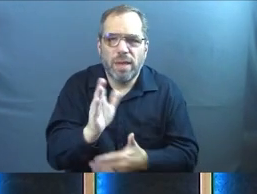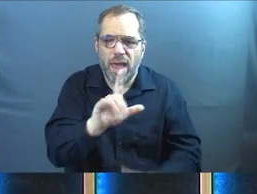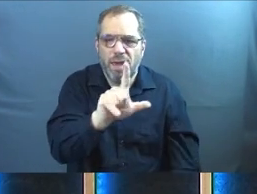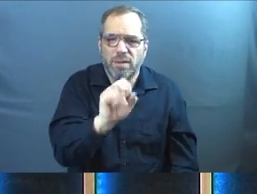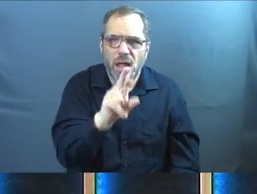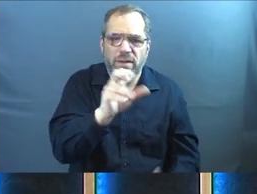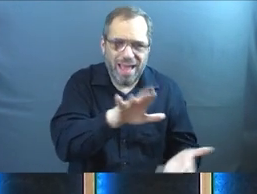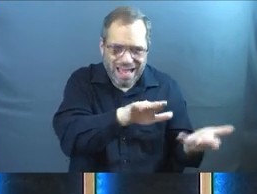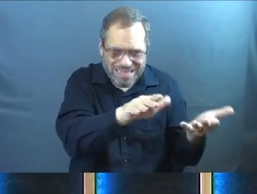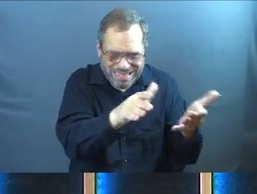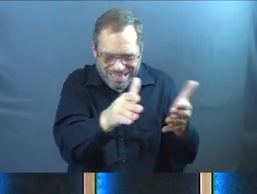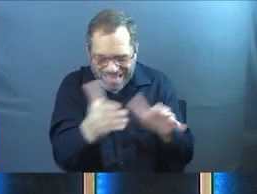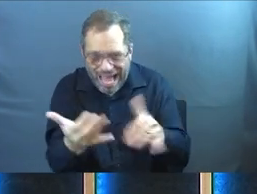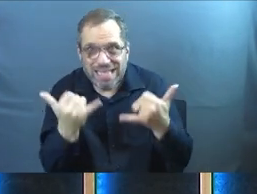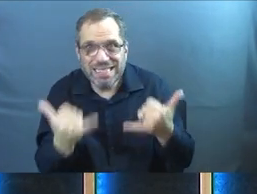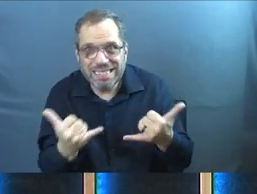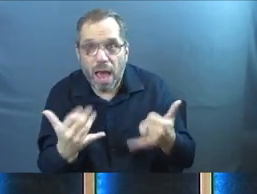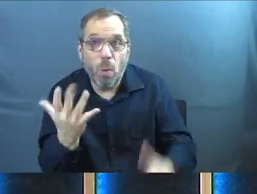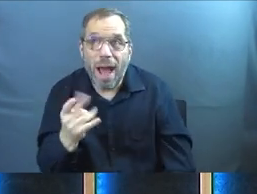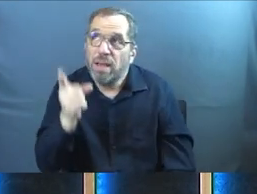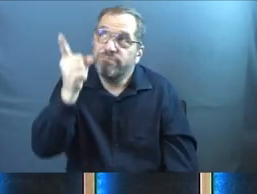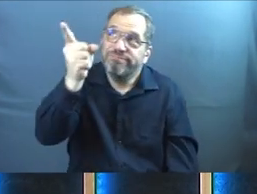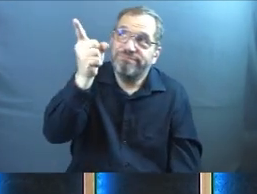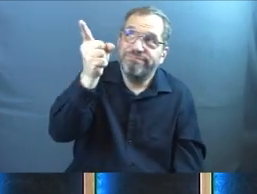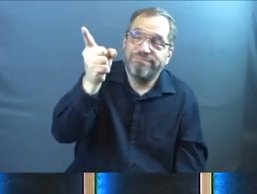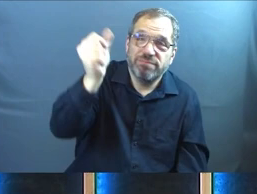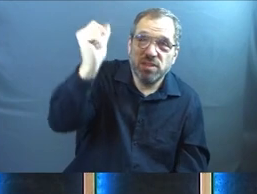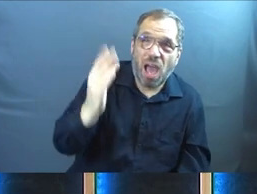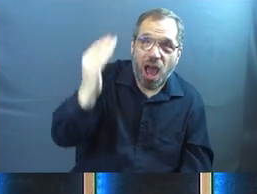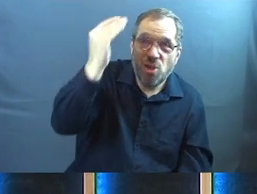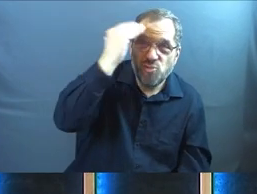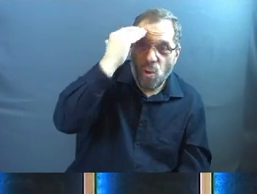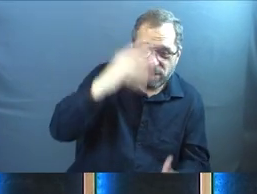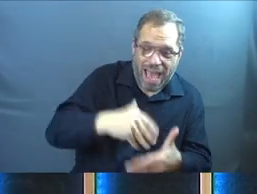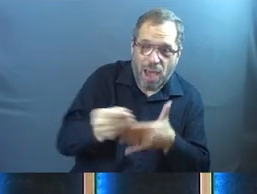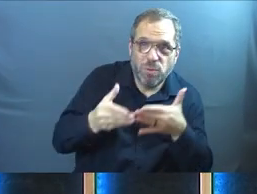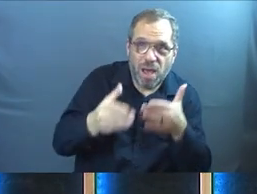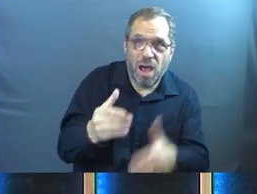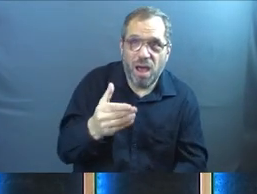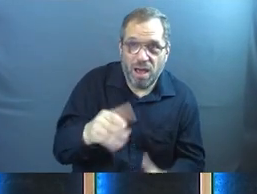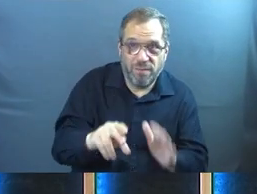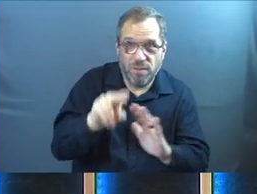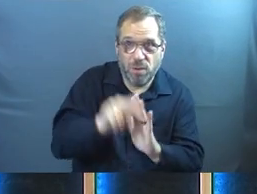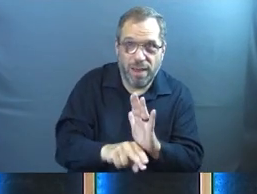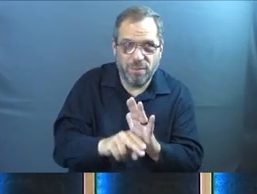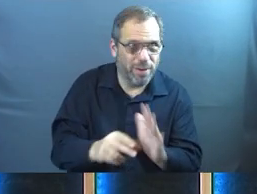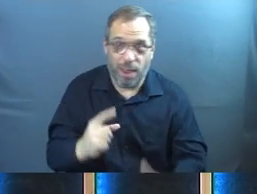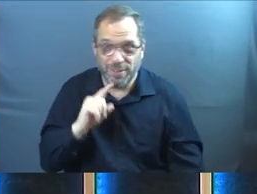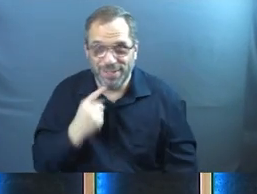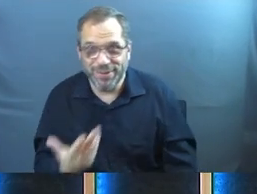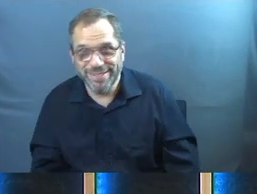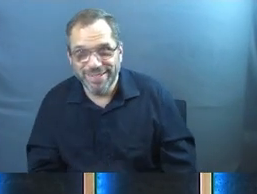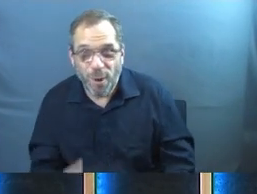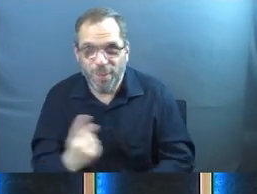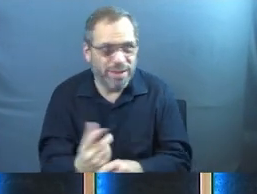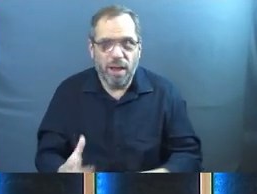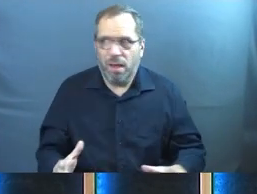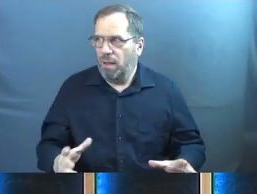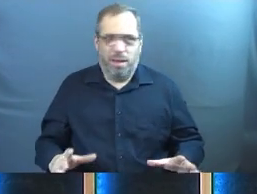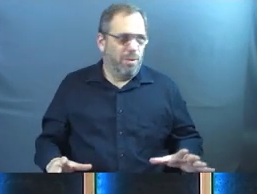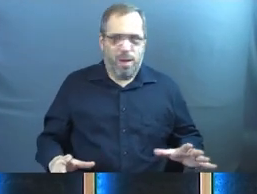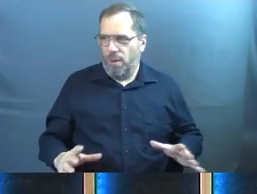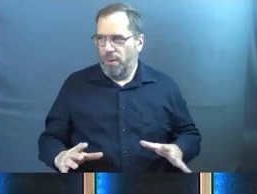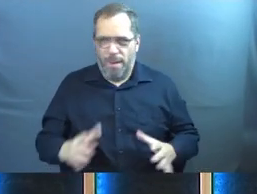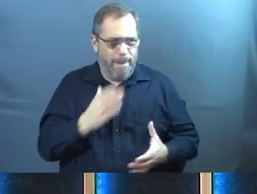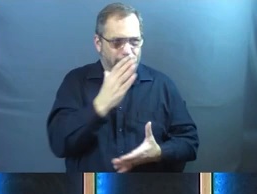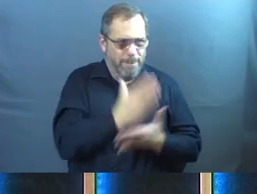love has died today because God knows the way out of the grave. Are we serious now? Right? Like this is